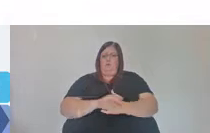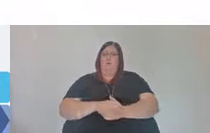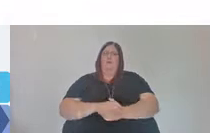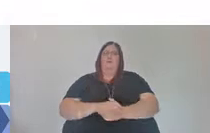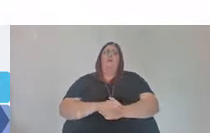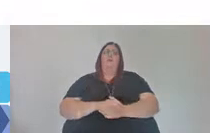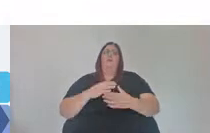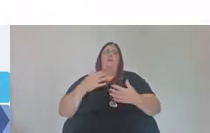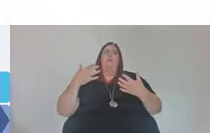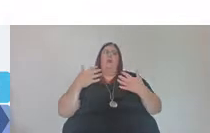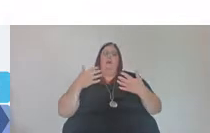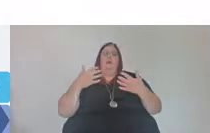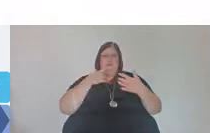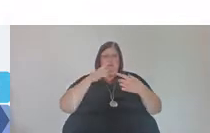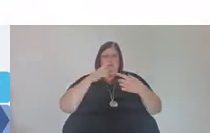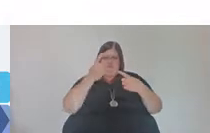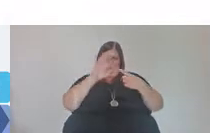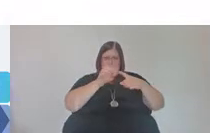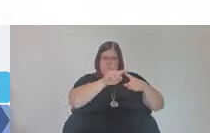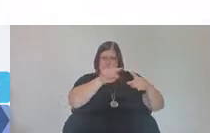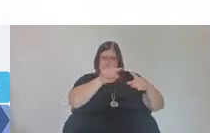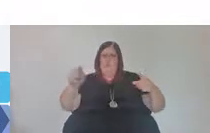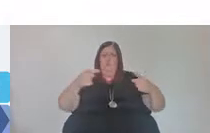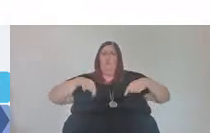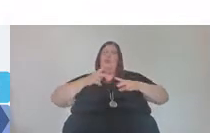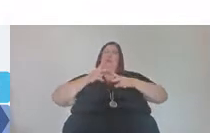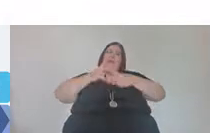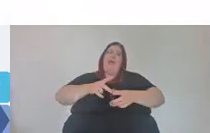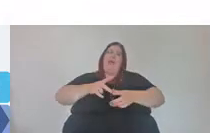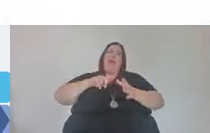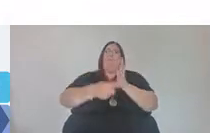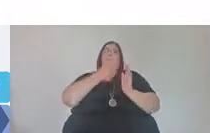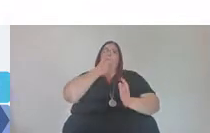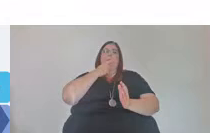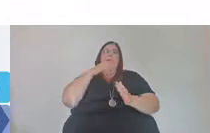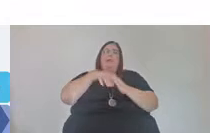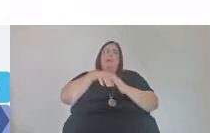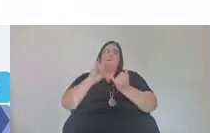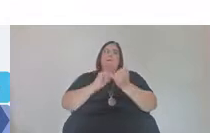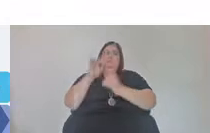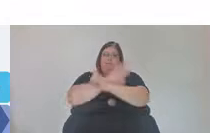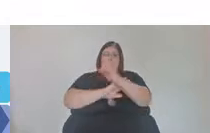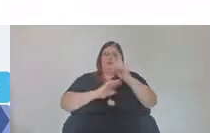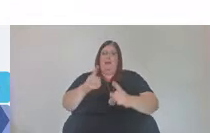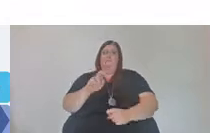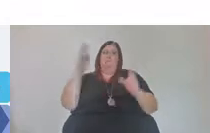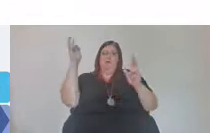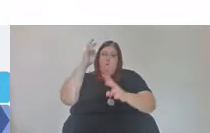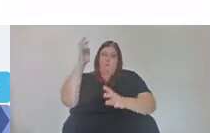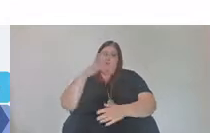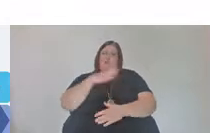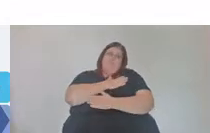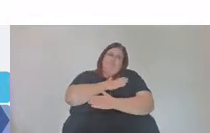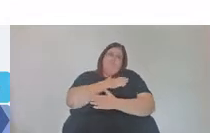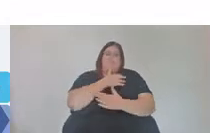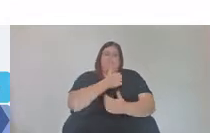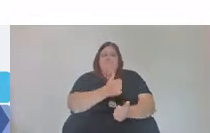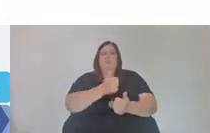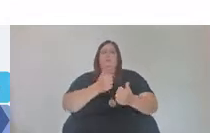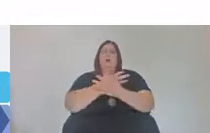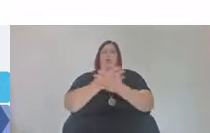encompassed in that very first bullet point. So we care about the people of Staffordshire and Stoke-on-Trent. They are close to our hearts. To many of us,